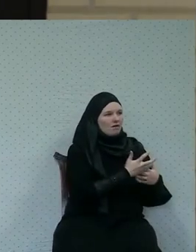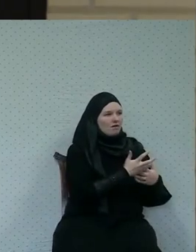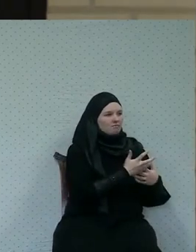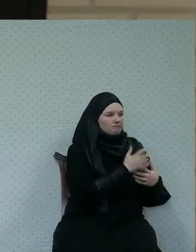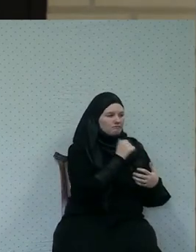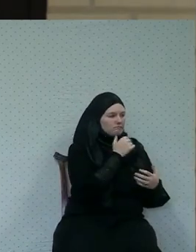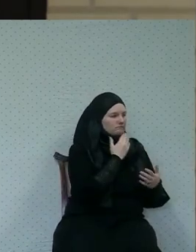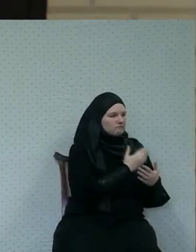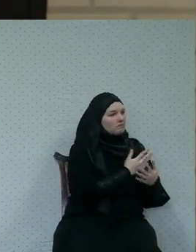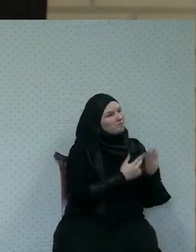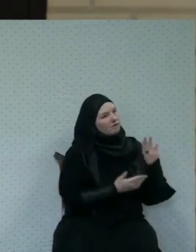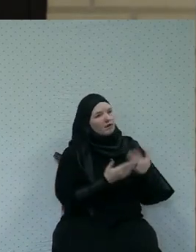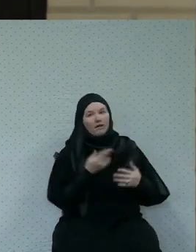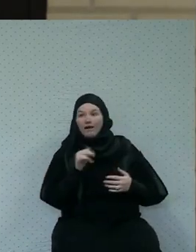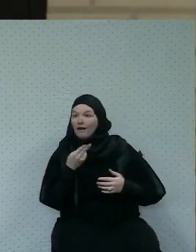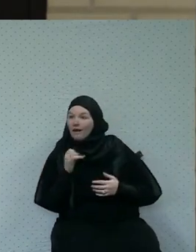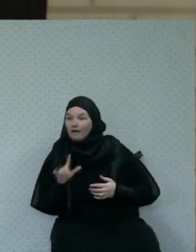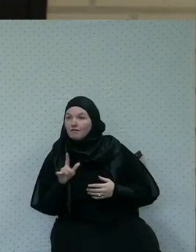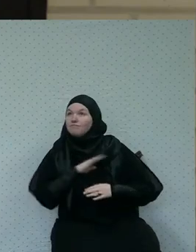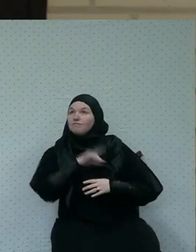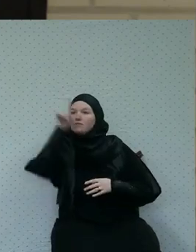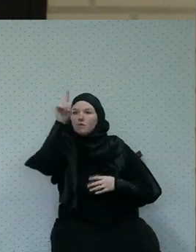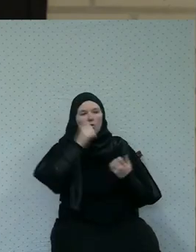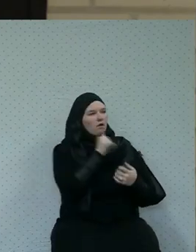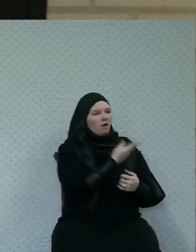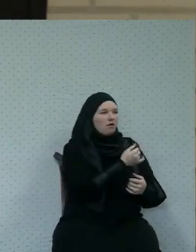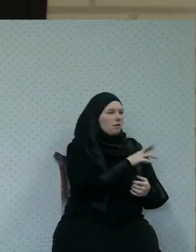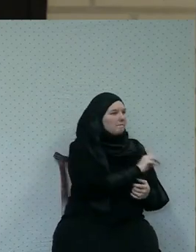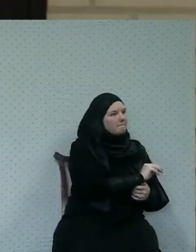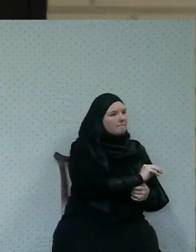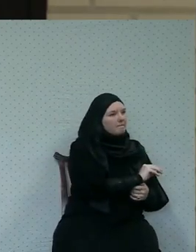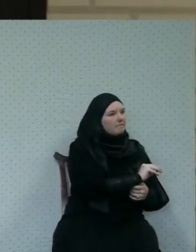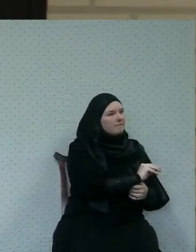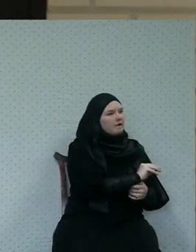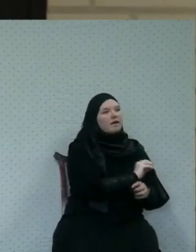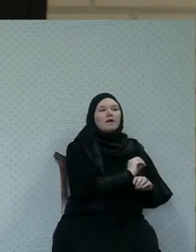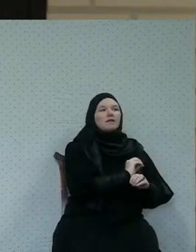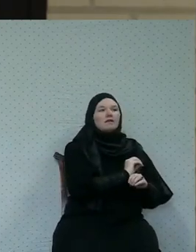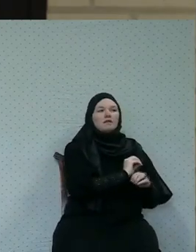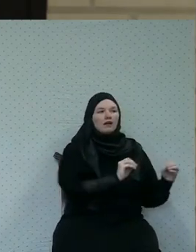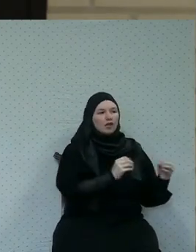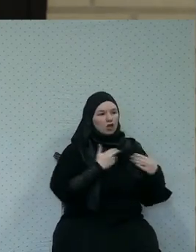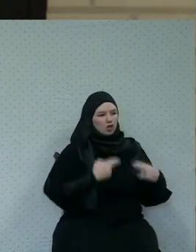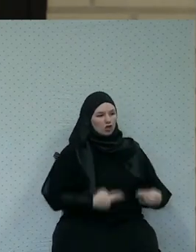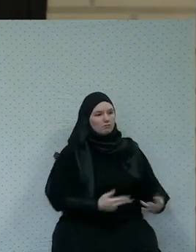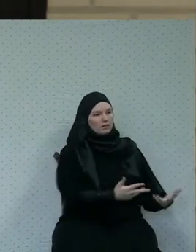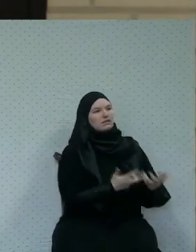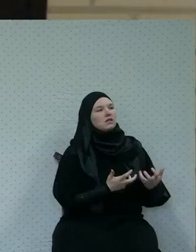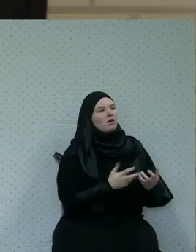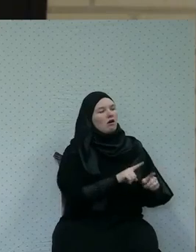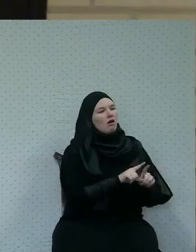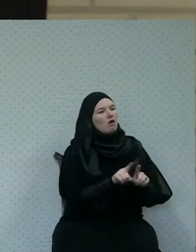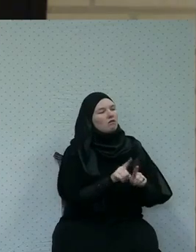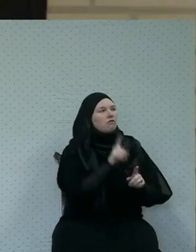halal way or in the haram way? Because there is nothing of the human desires that are